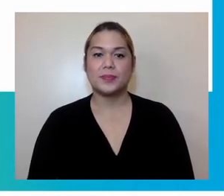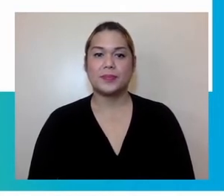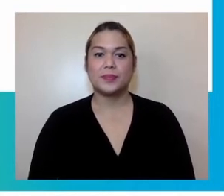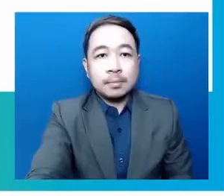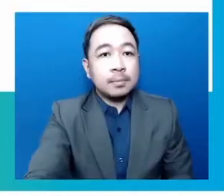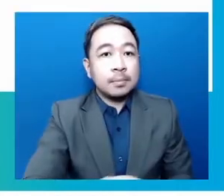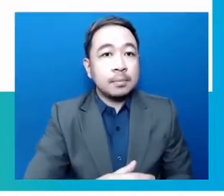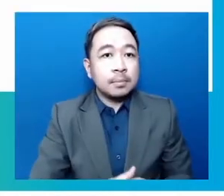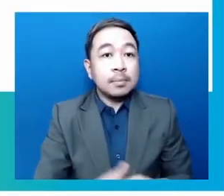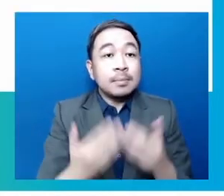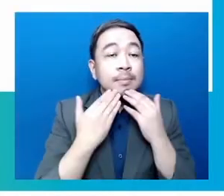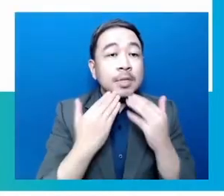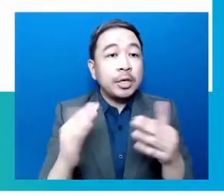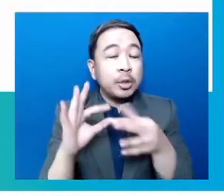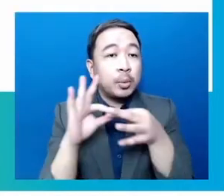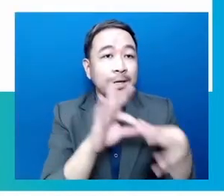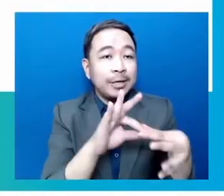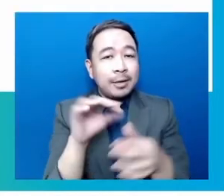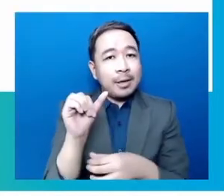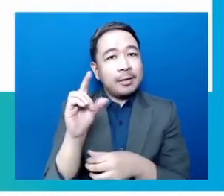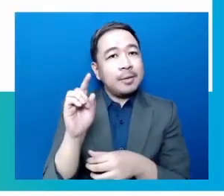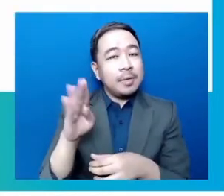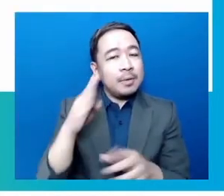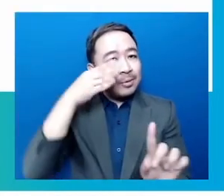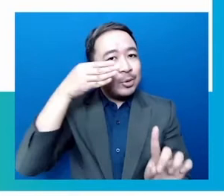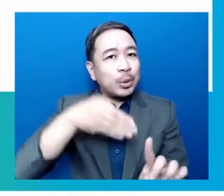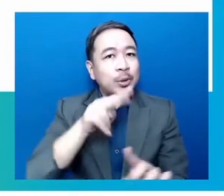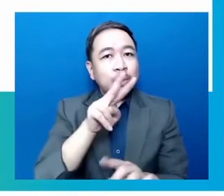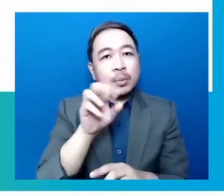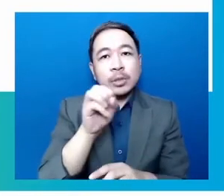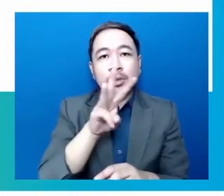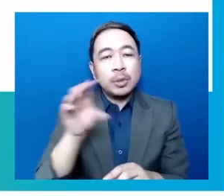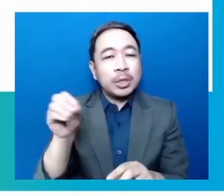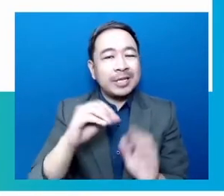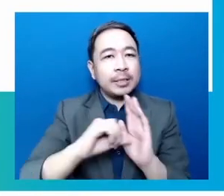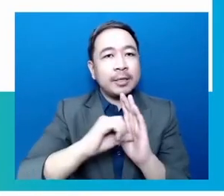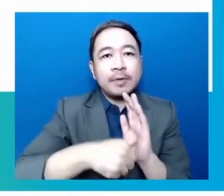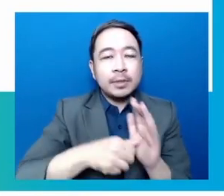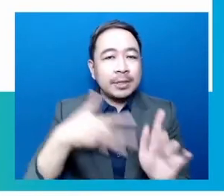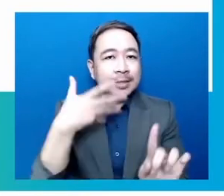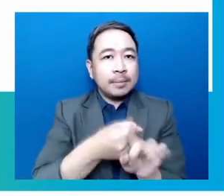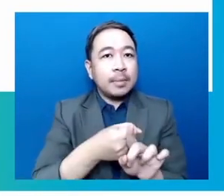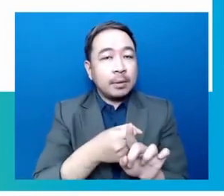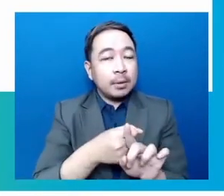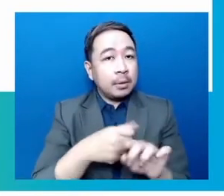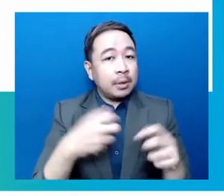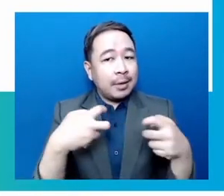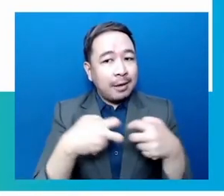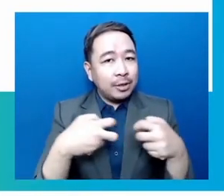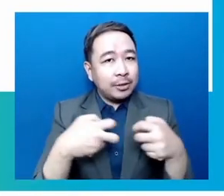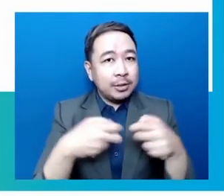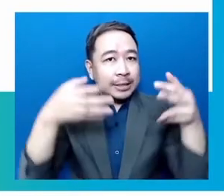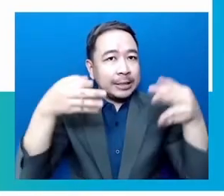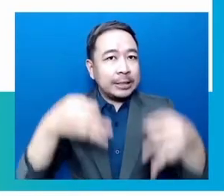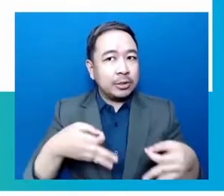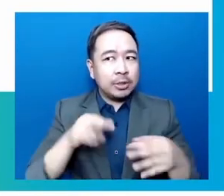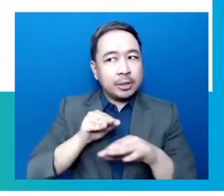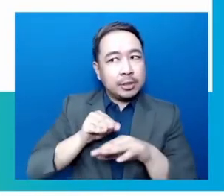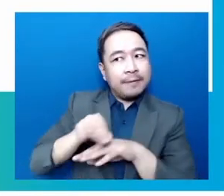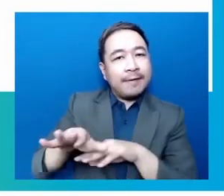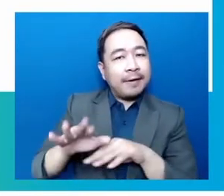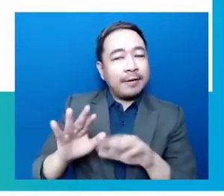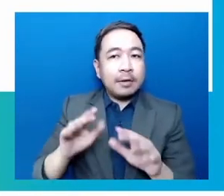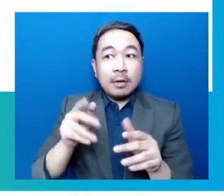2030, and highlighting for us the impact energy decisions have on livelihoods and the